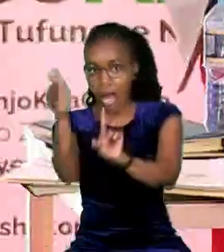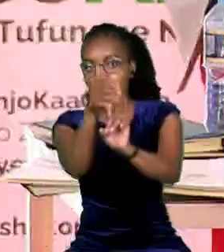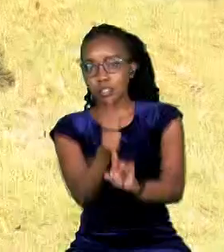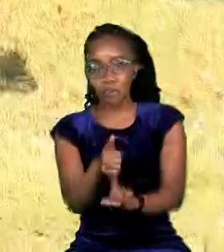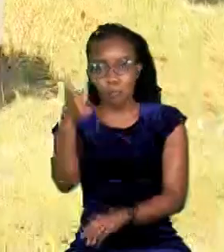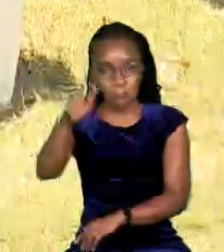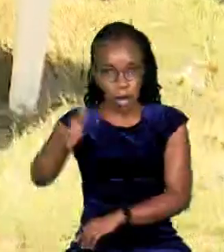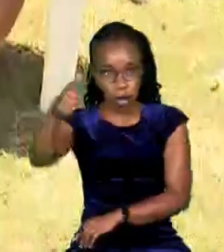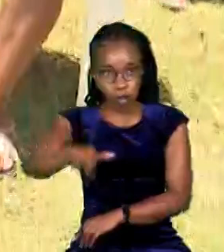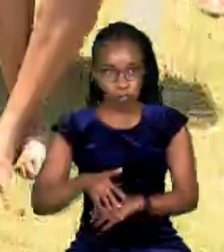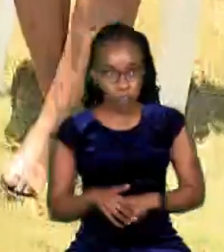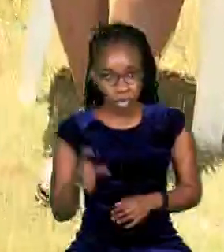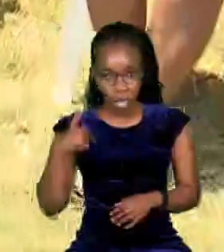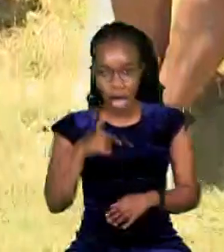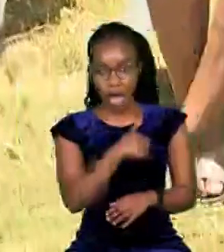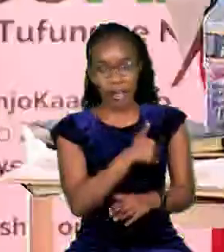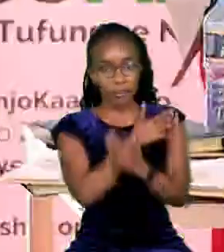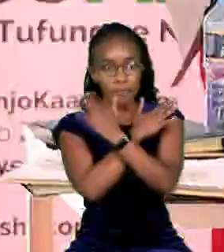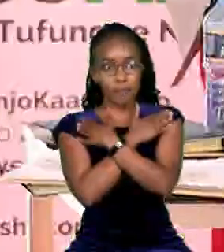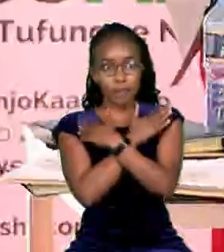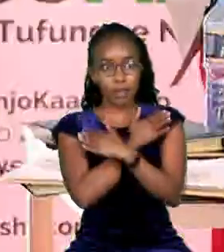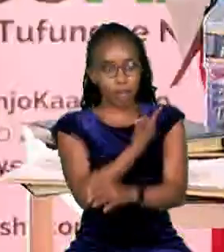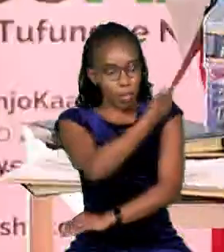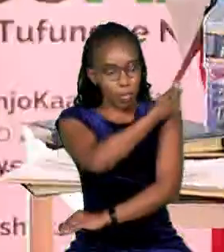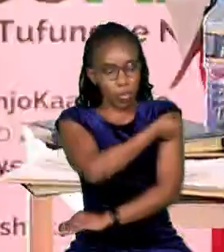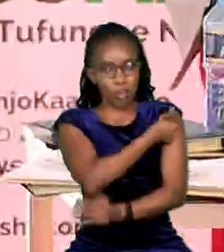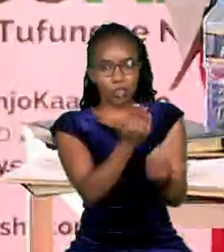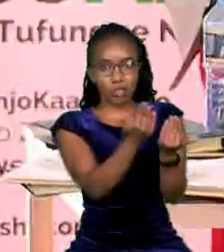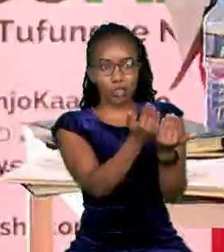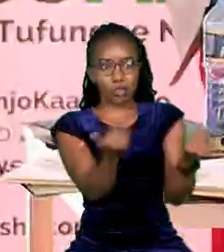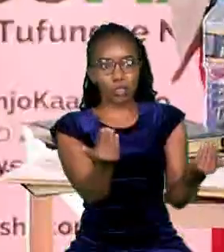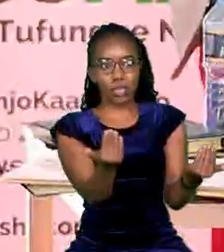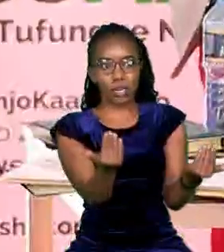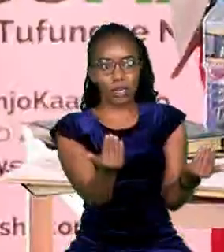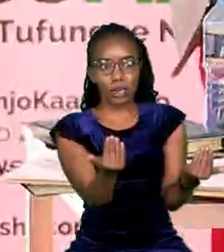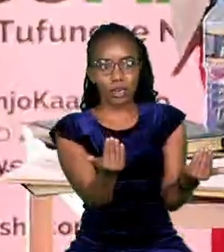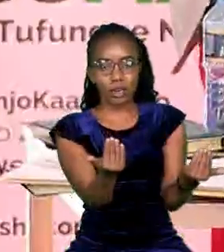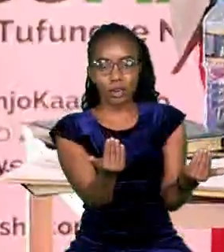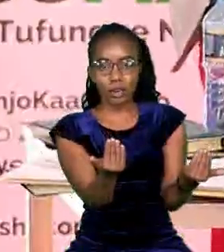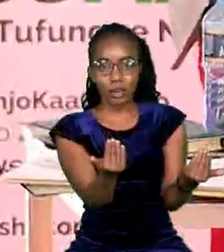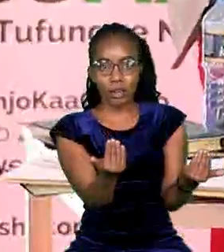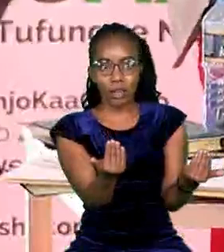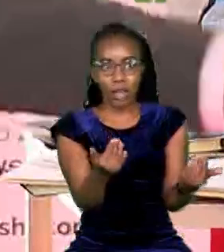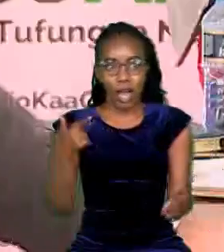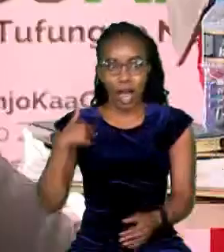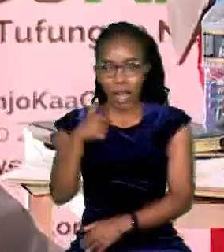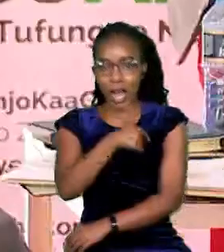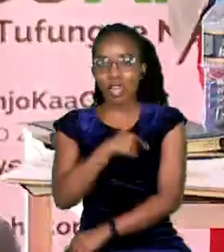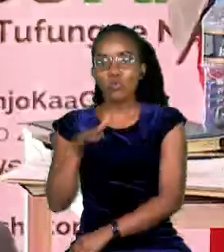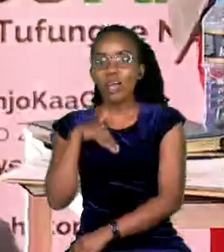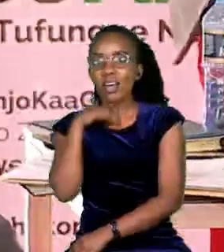obligations. Sisi ni marafiki. Wewe unachanja watoto ambao ni kitu napoteza vaccine, na sisi